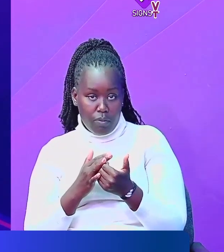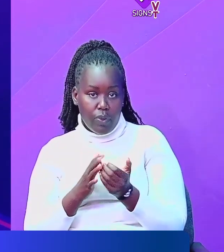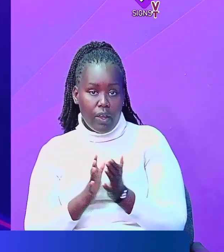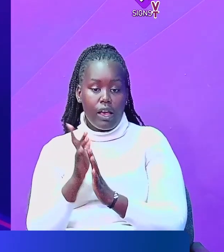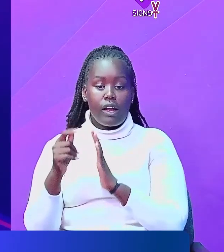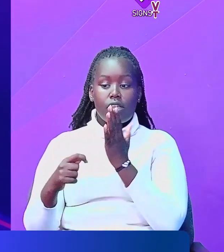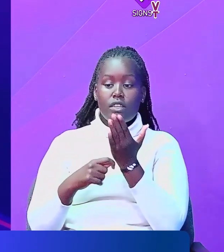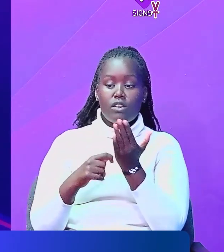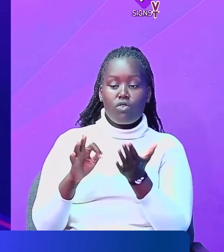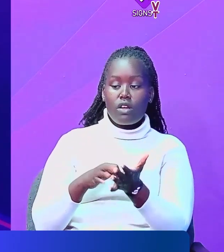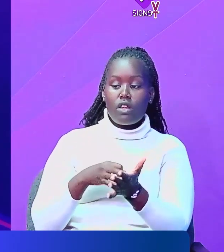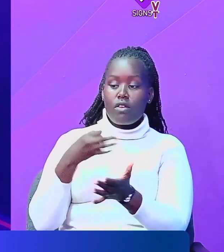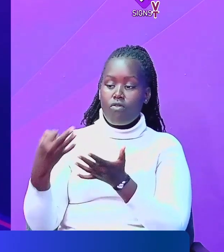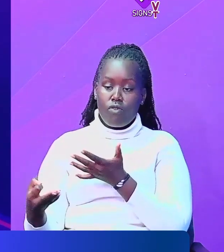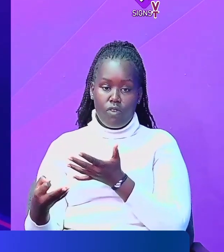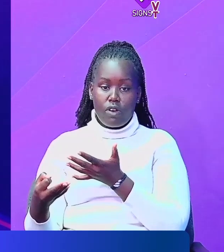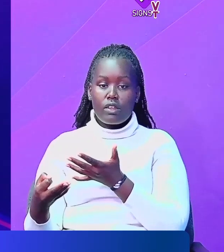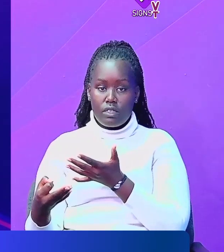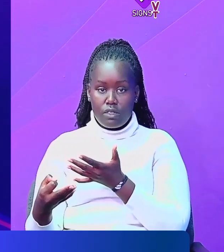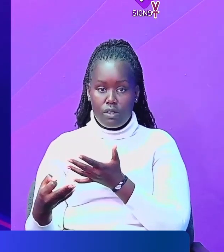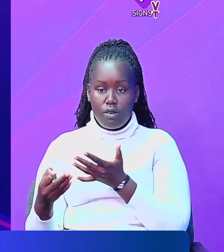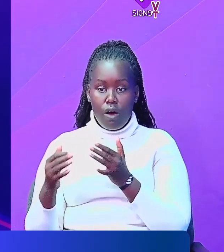technology fails, morale